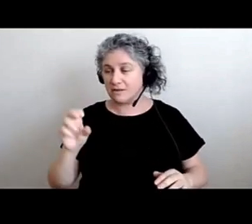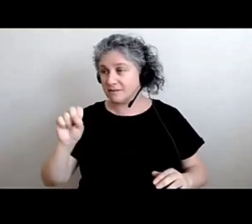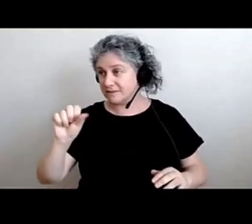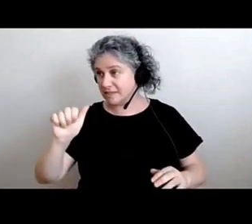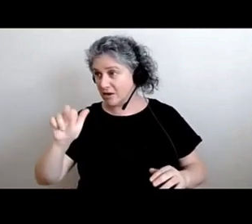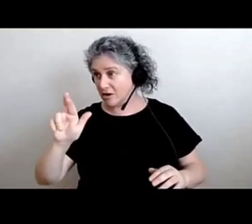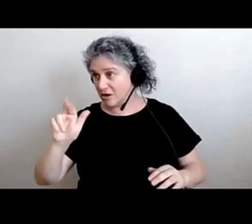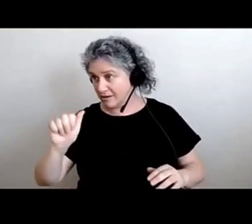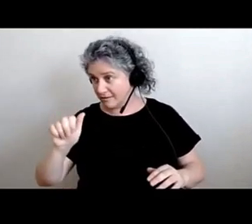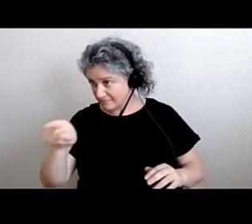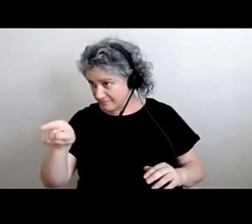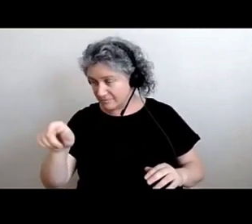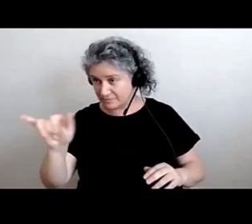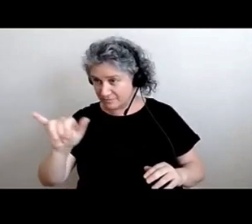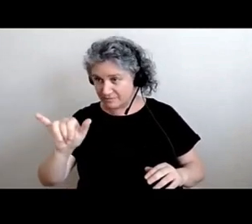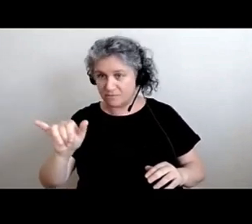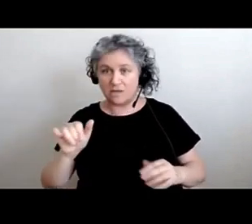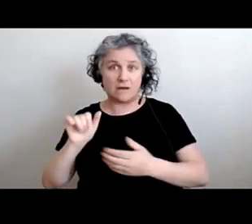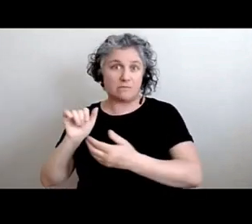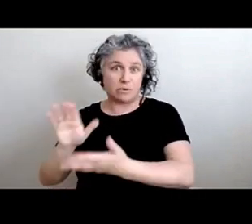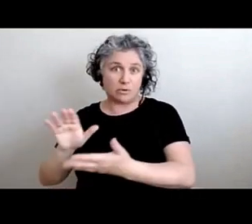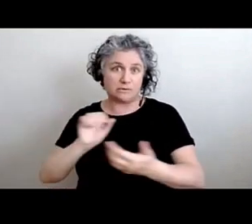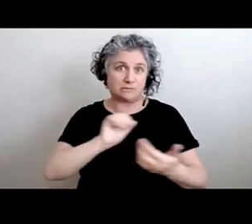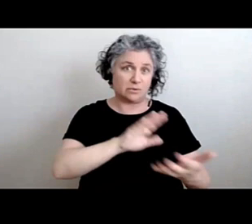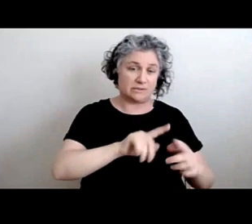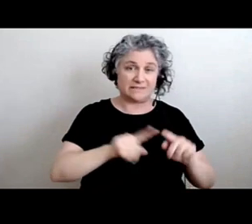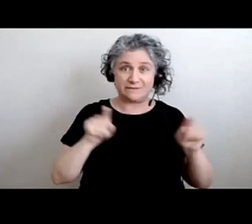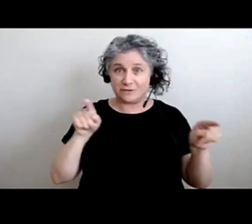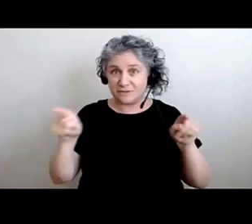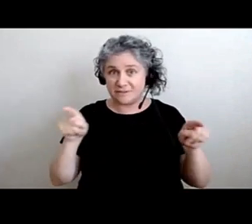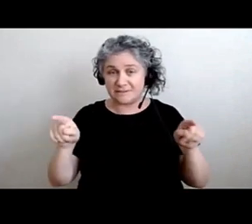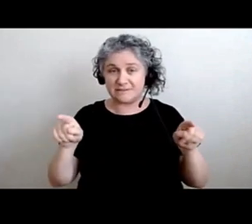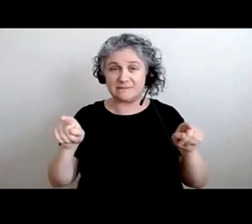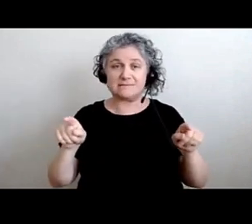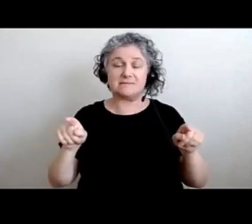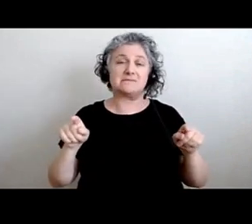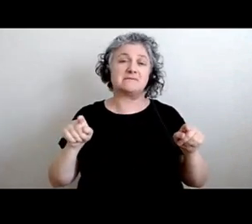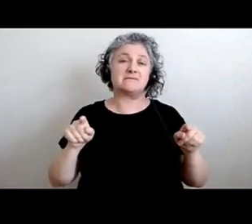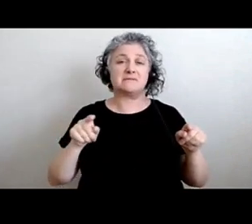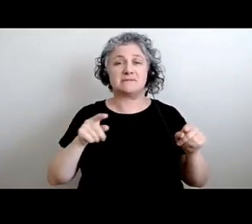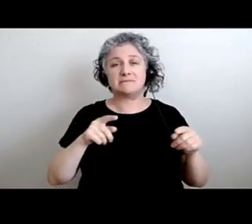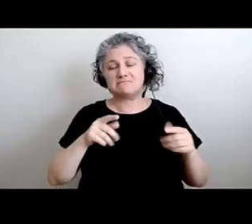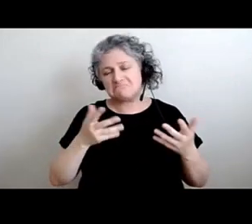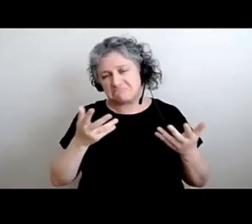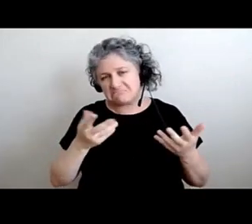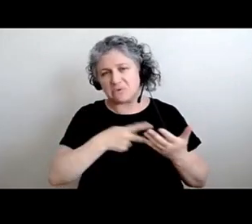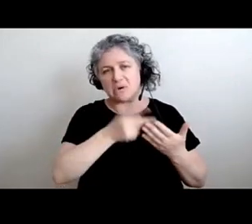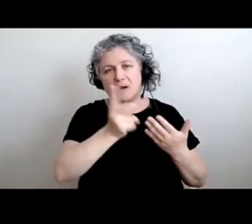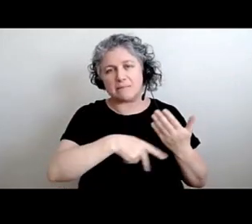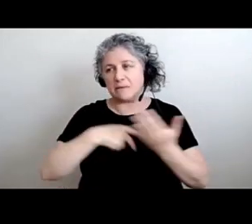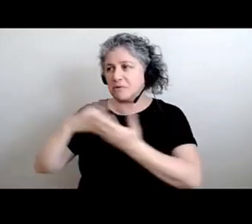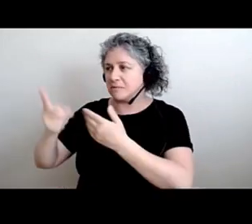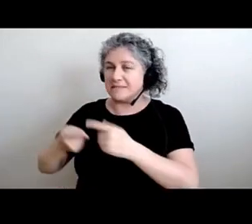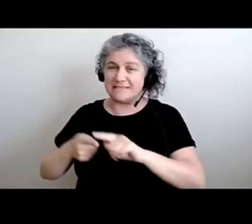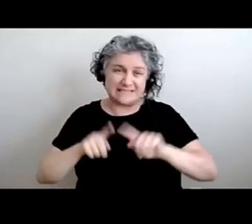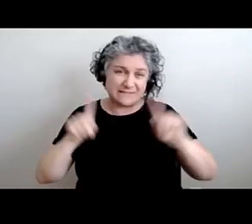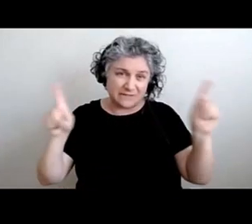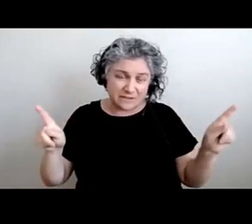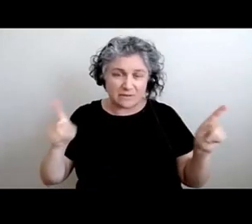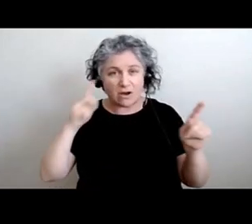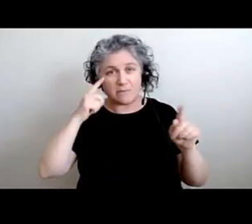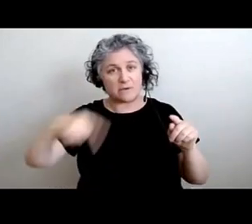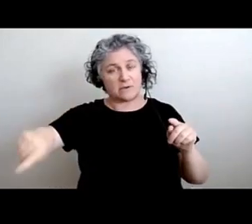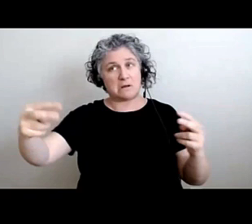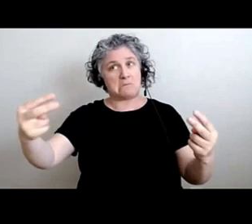programs, two different approaches, and I hope this will give you a good chance to learn and explore all together. So with that in mind, I'm going to move